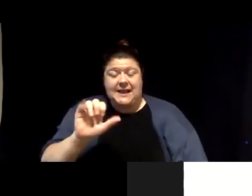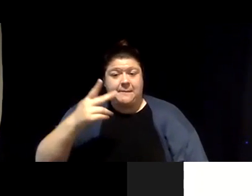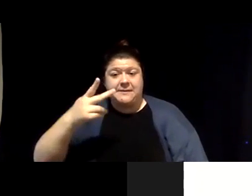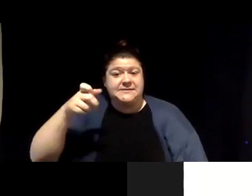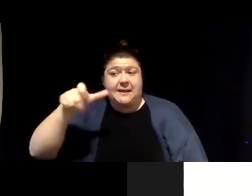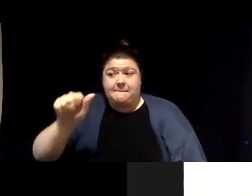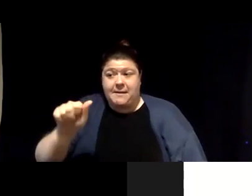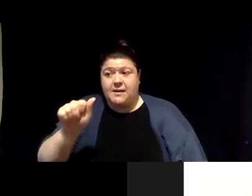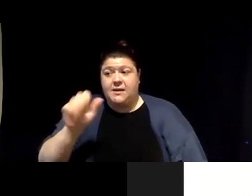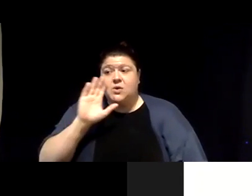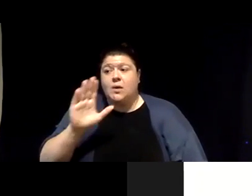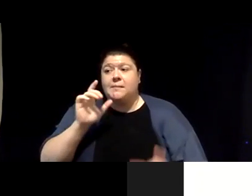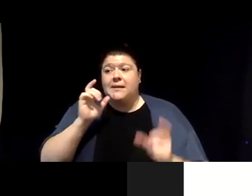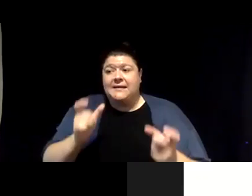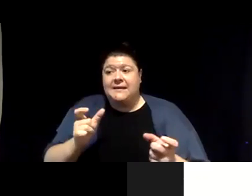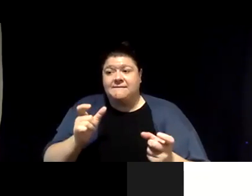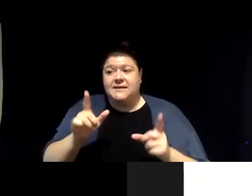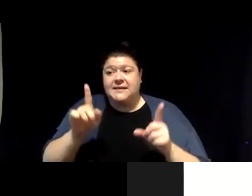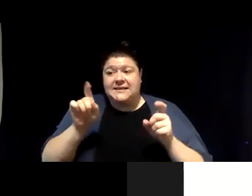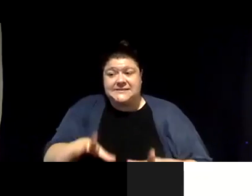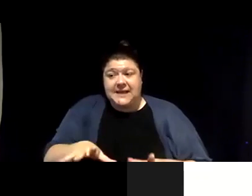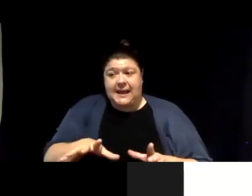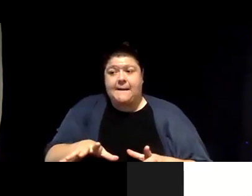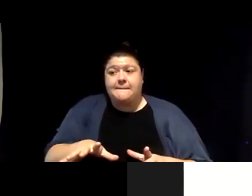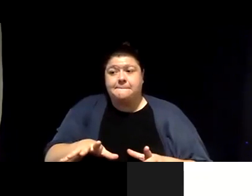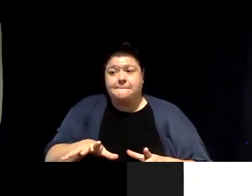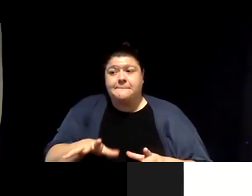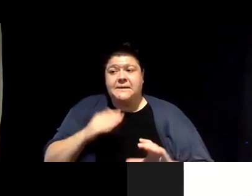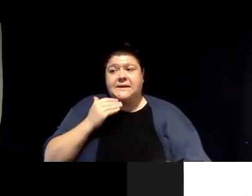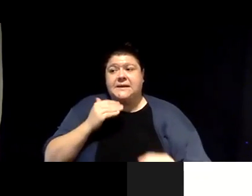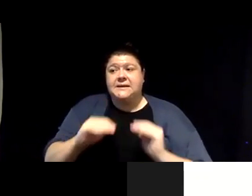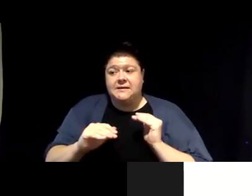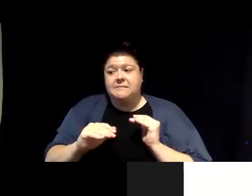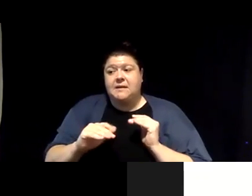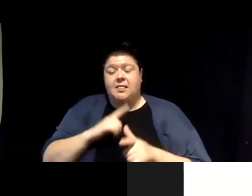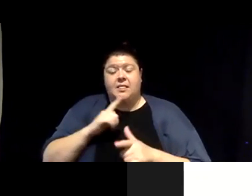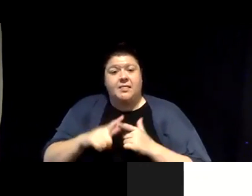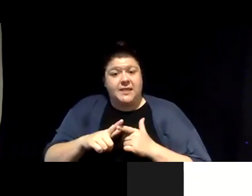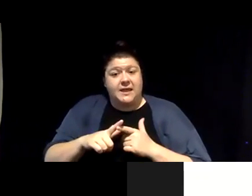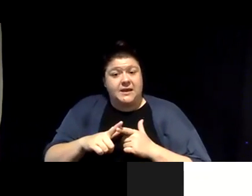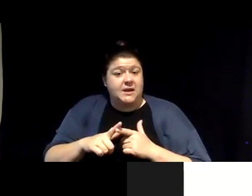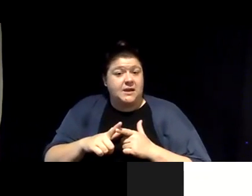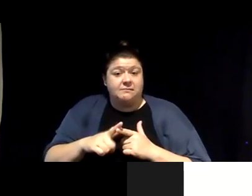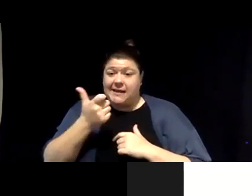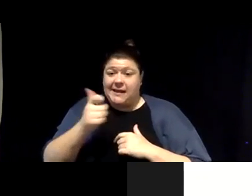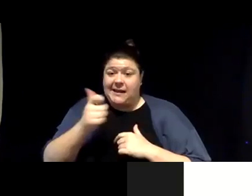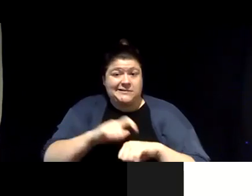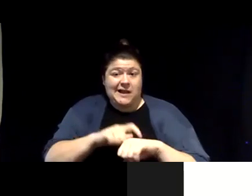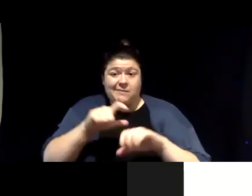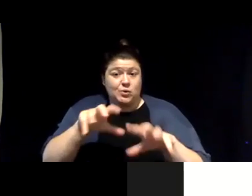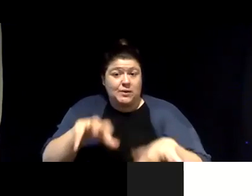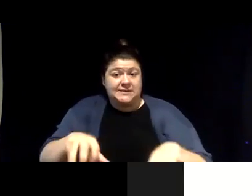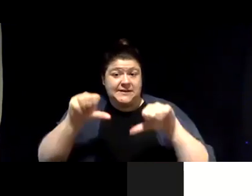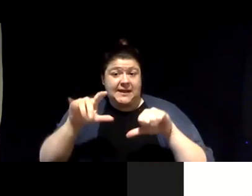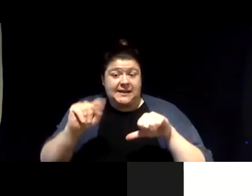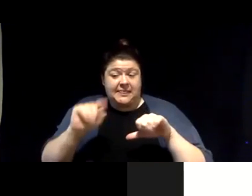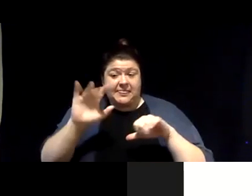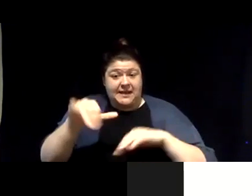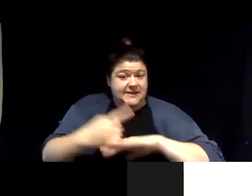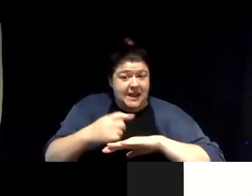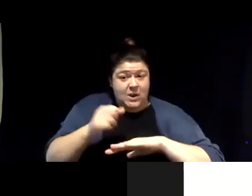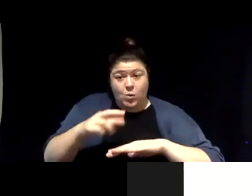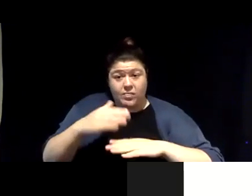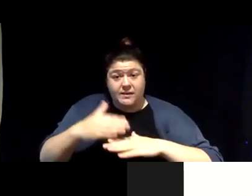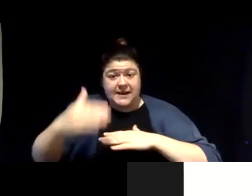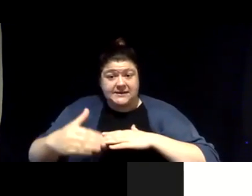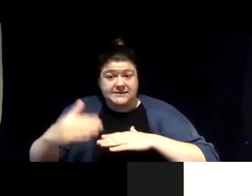given the exam via email, and you can take it at your convenience with either that day or the next